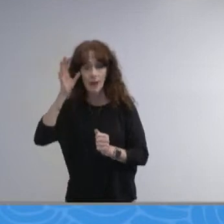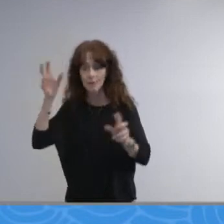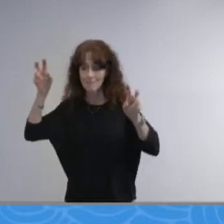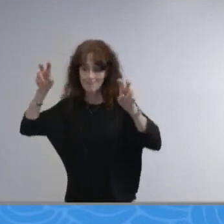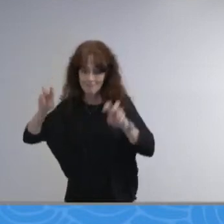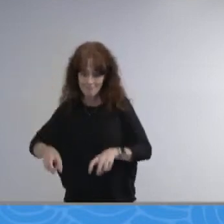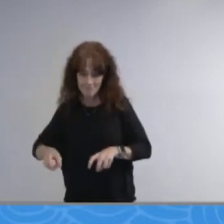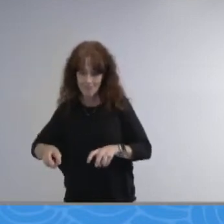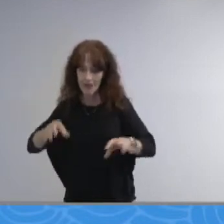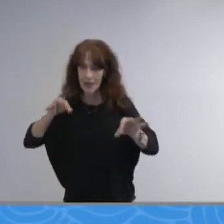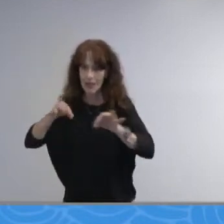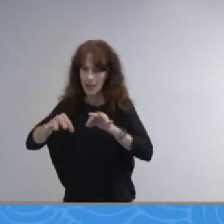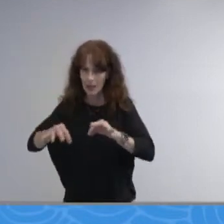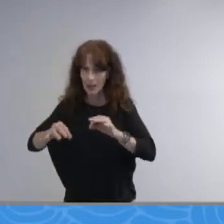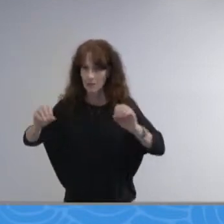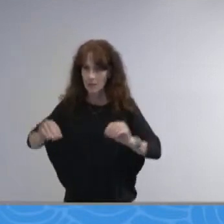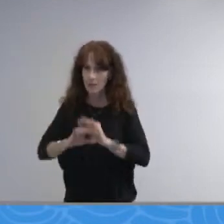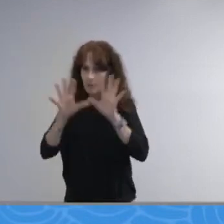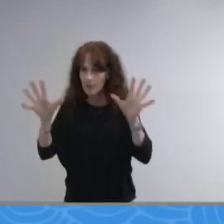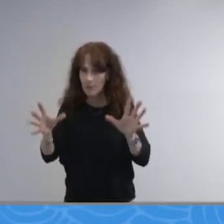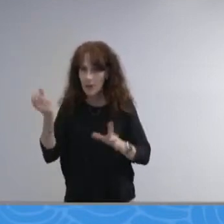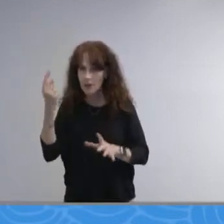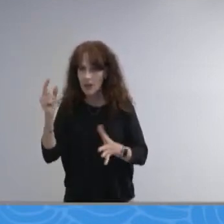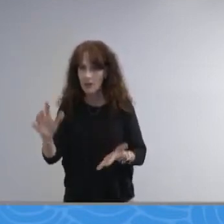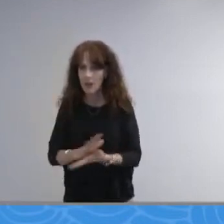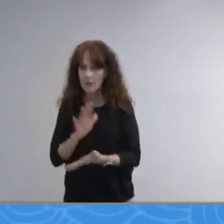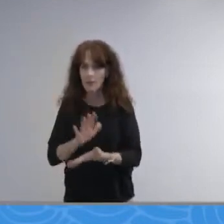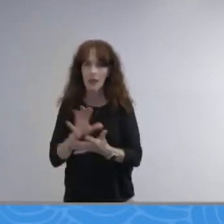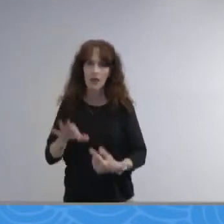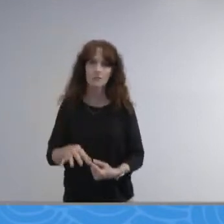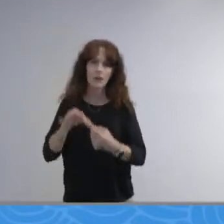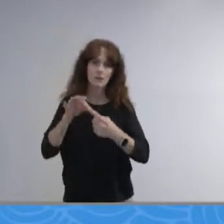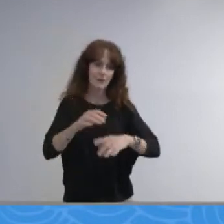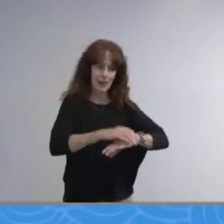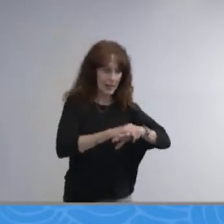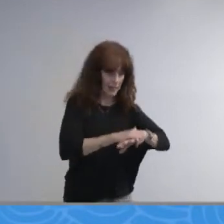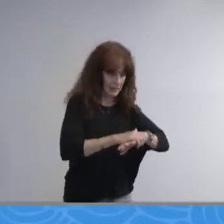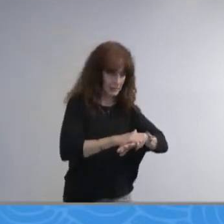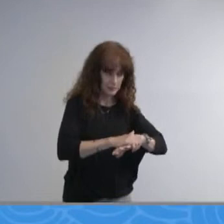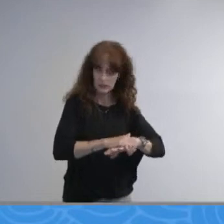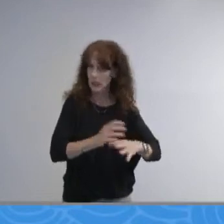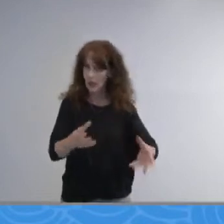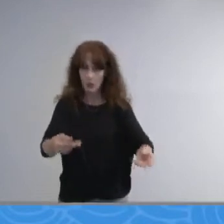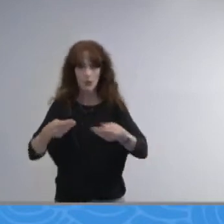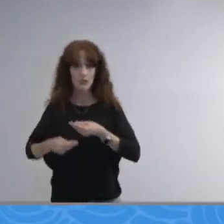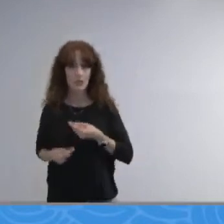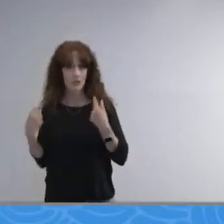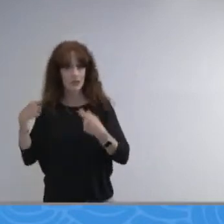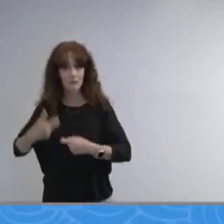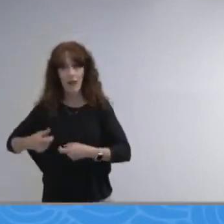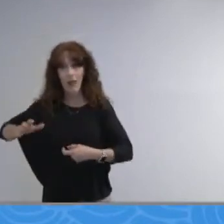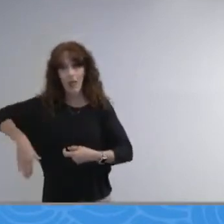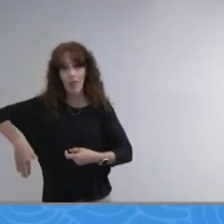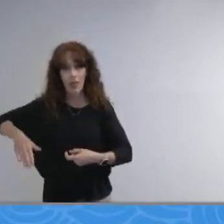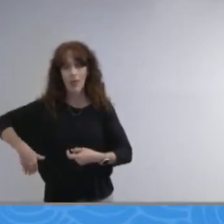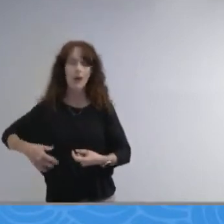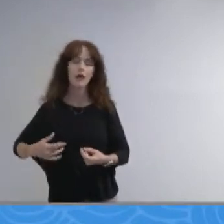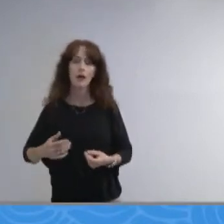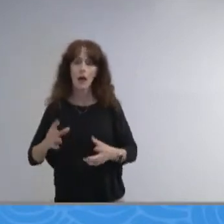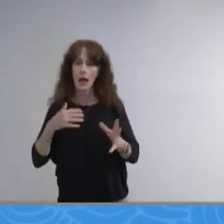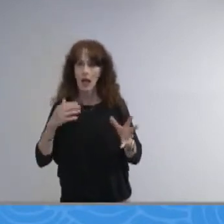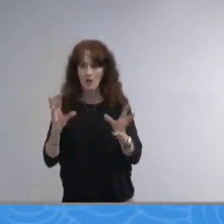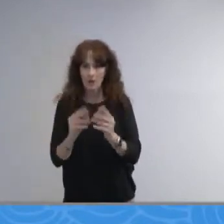this document very well, especially if it's in English and you have not received it in Spanish and you're going to